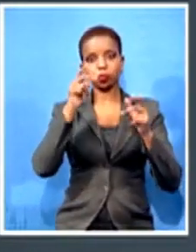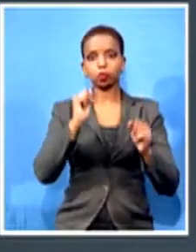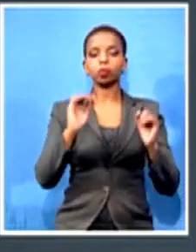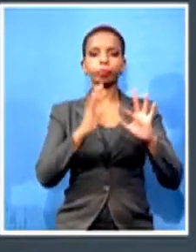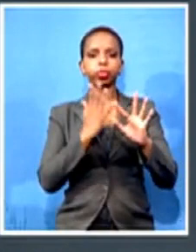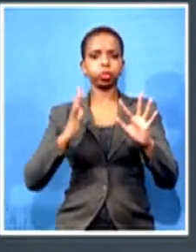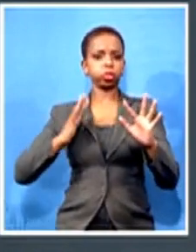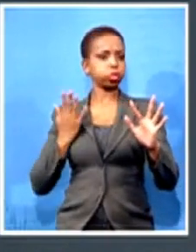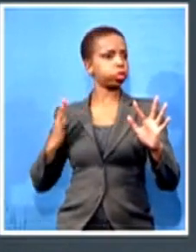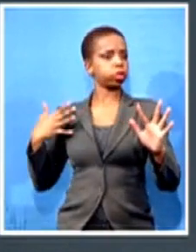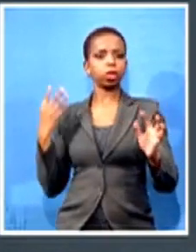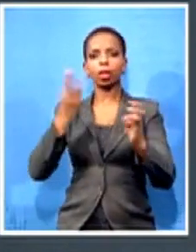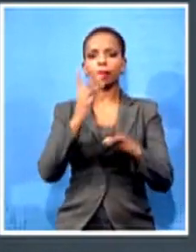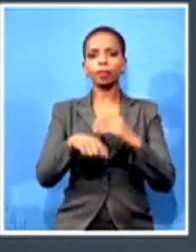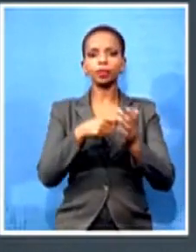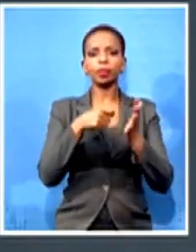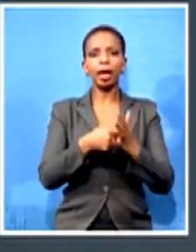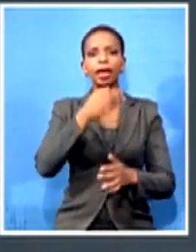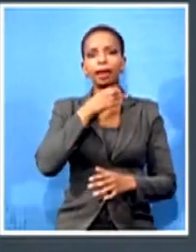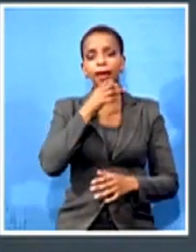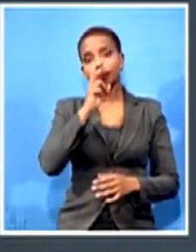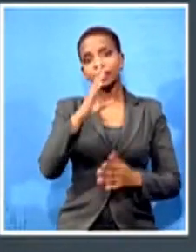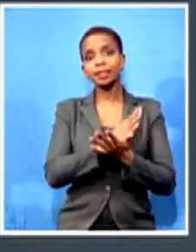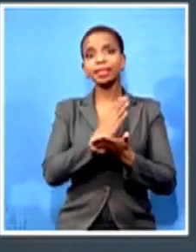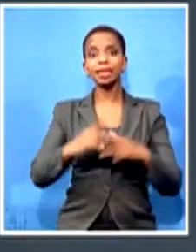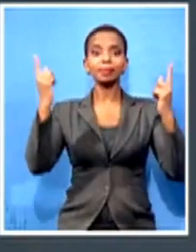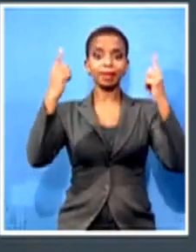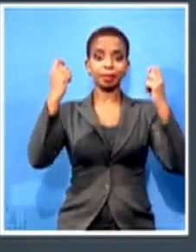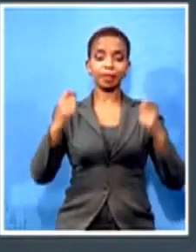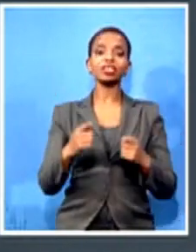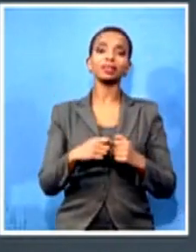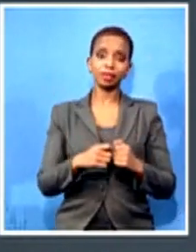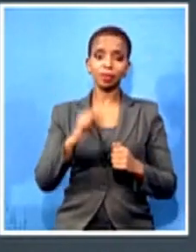in celebration. A couple of bands we saw. We now explore the relationship